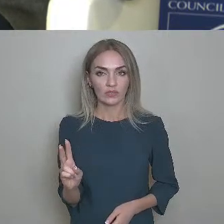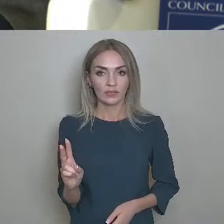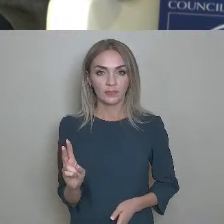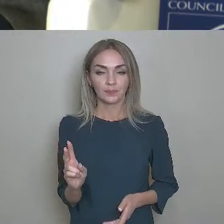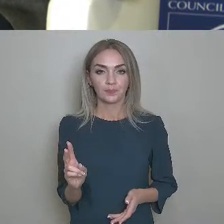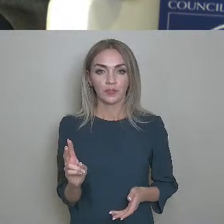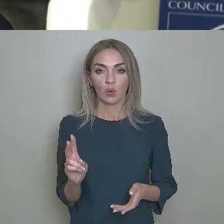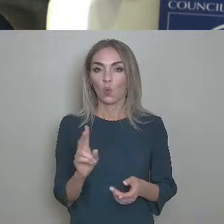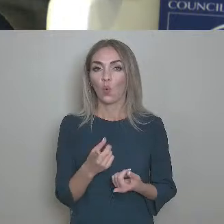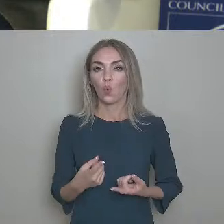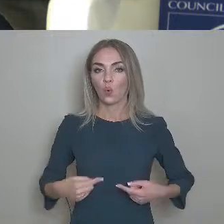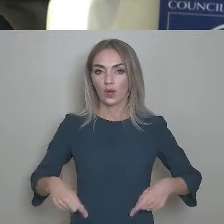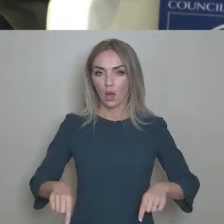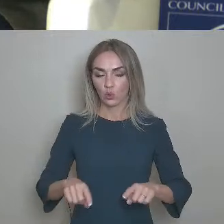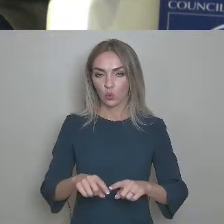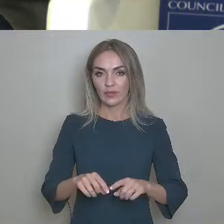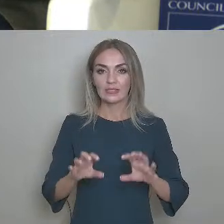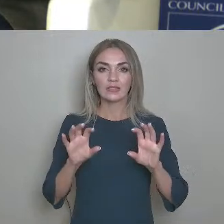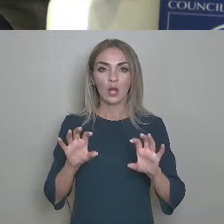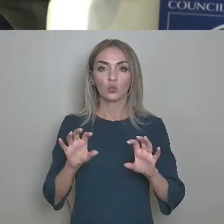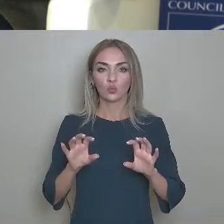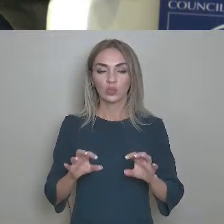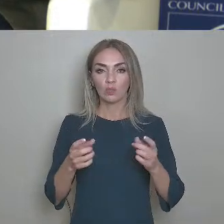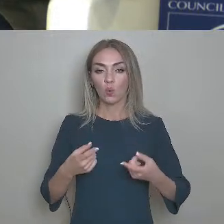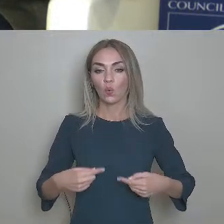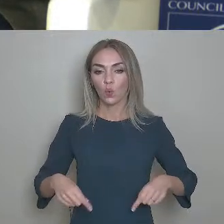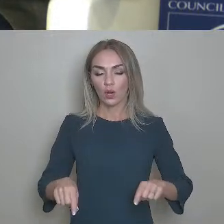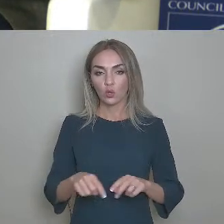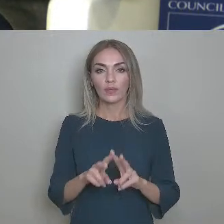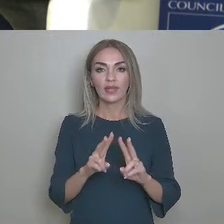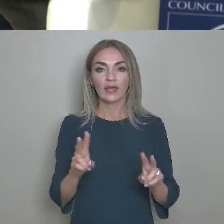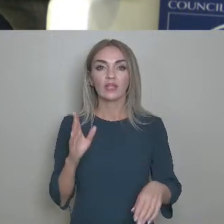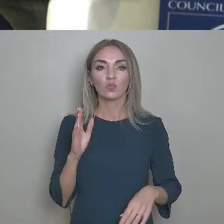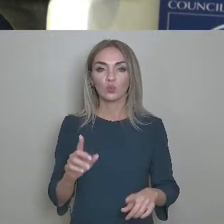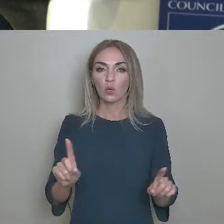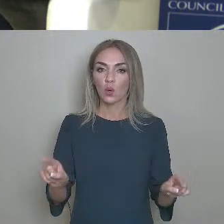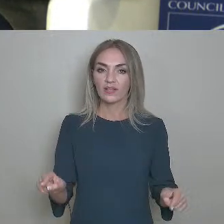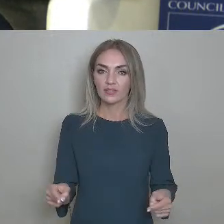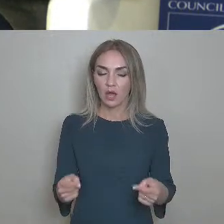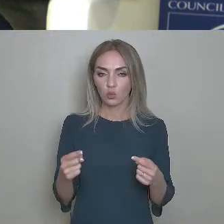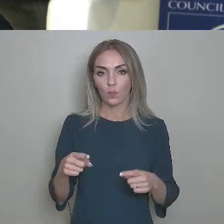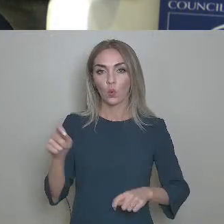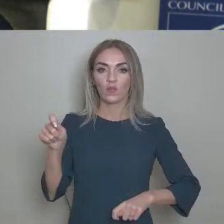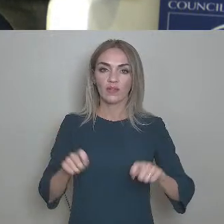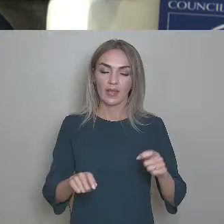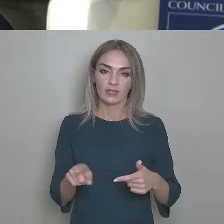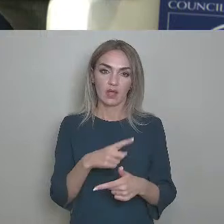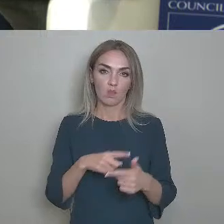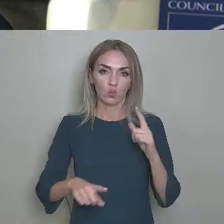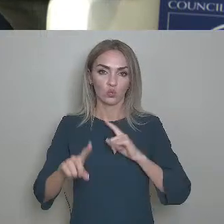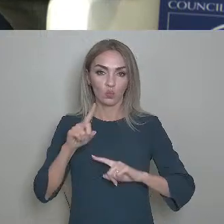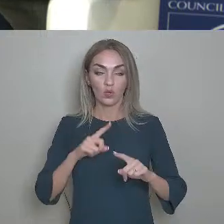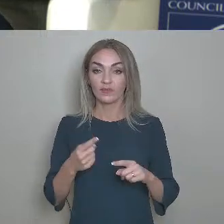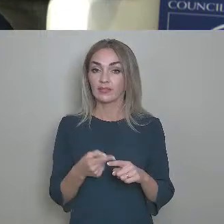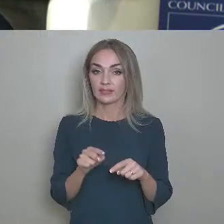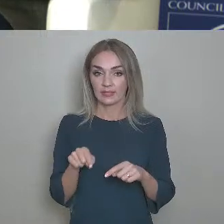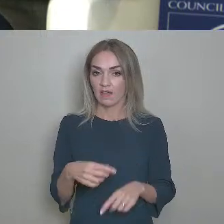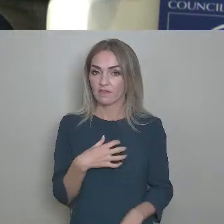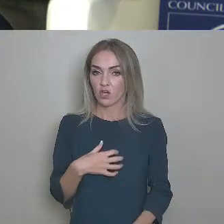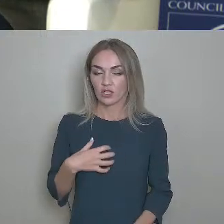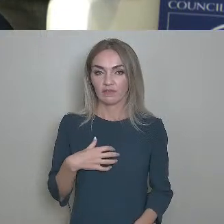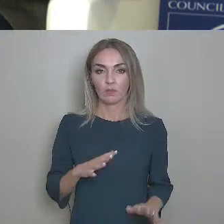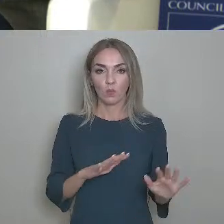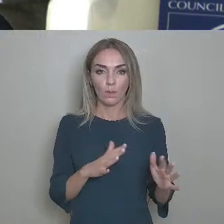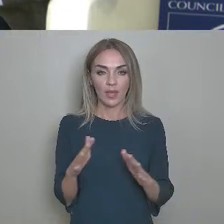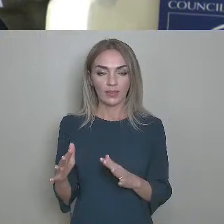accreditation, that should be the title to it, and it should be approved by the statutory authority who is going to organize this conference, meeting, or congress.